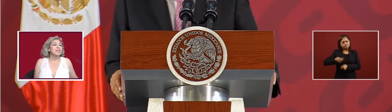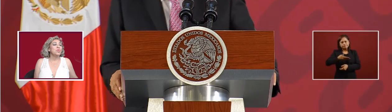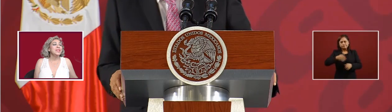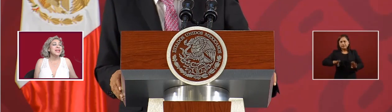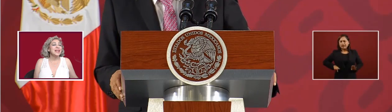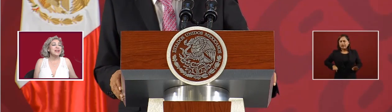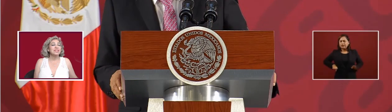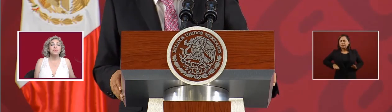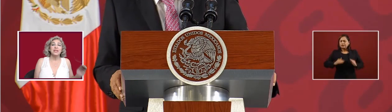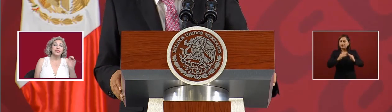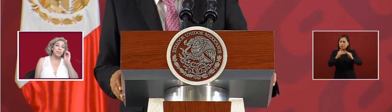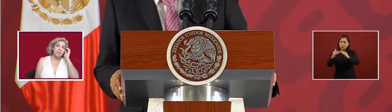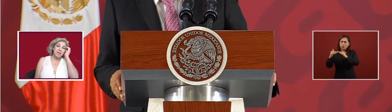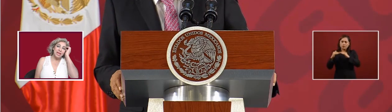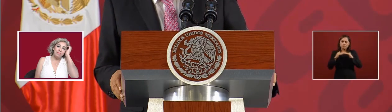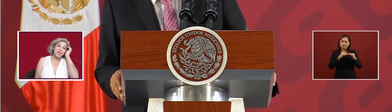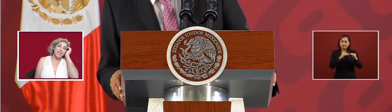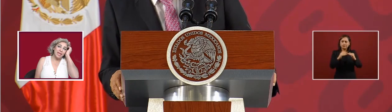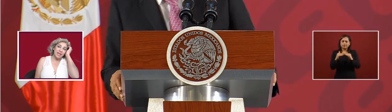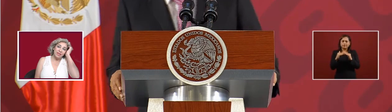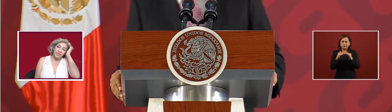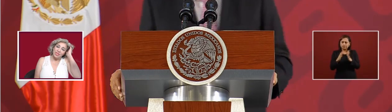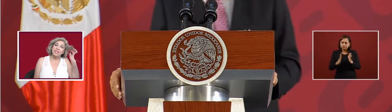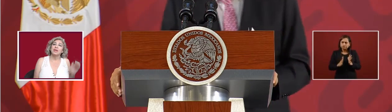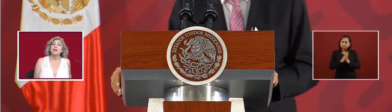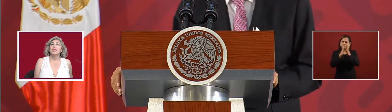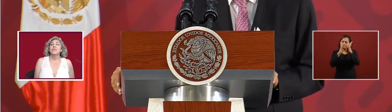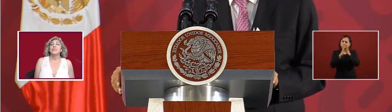the one that allows himself to be manipulated